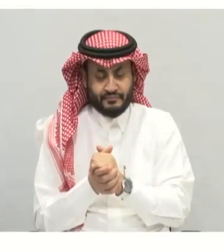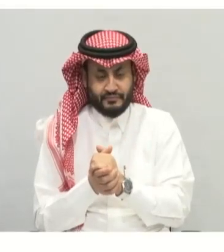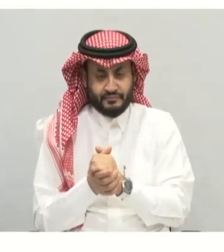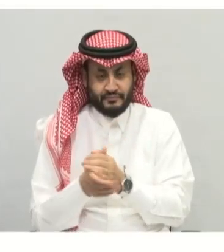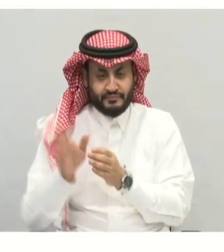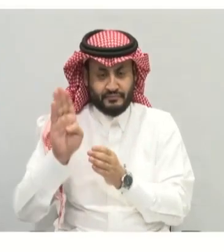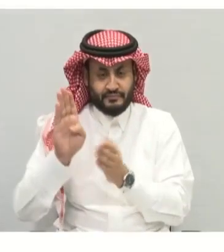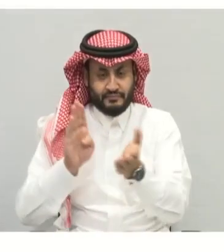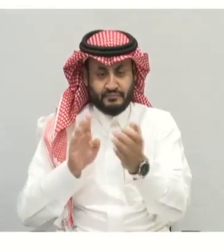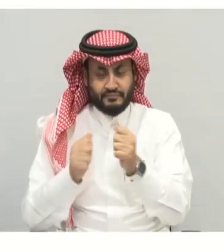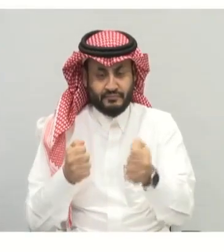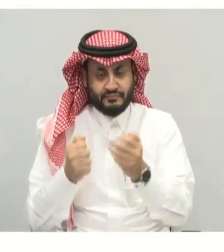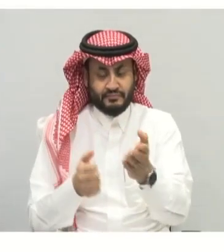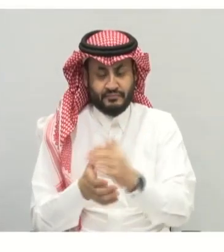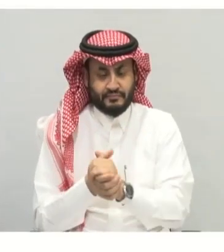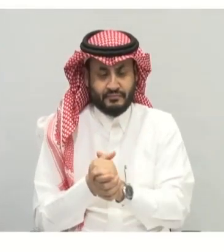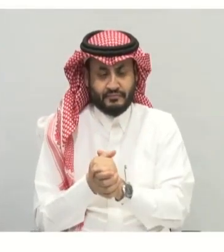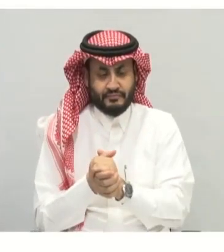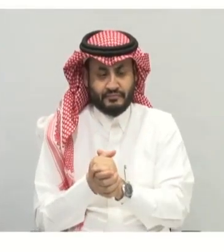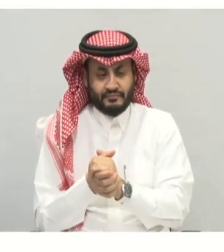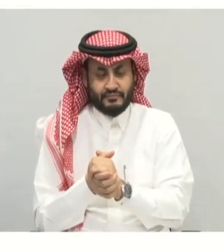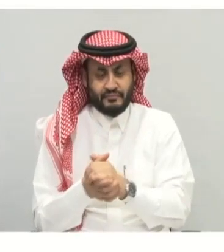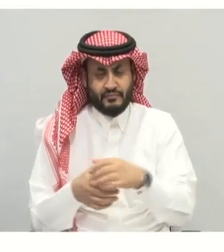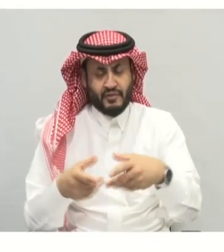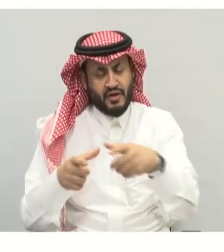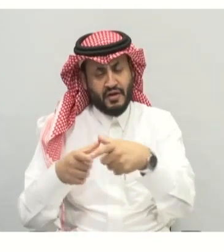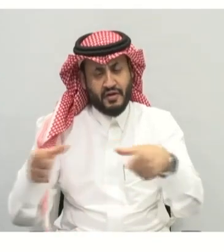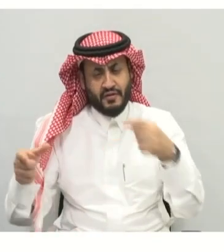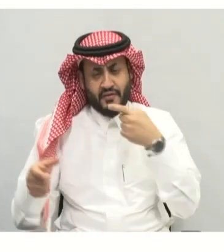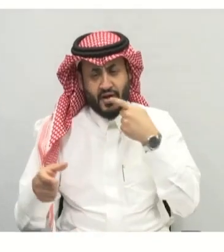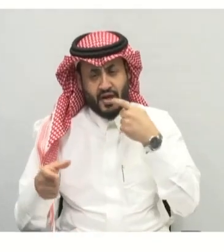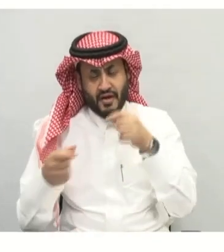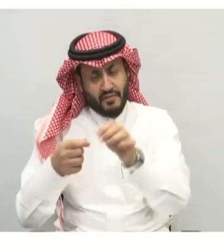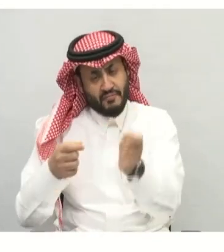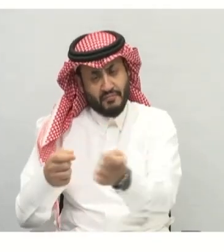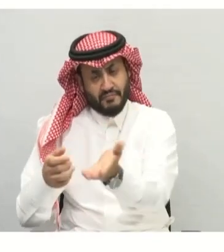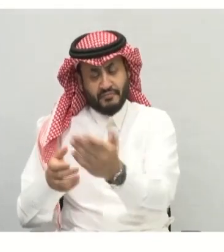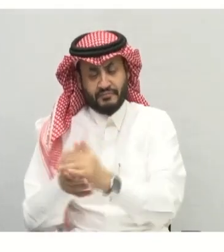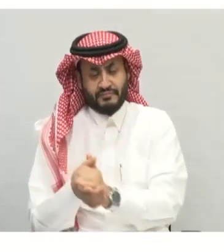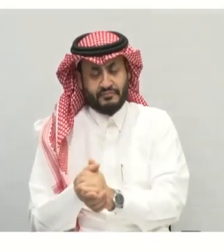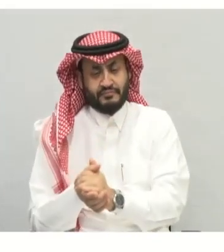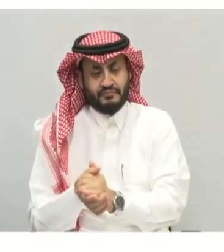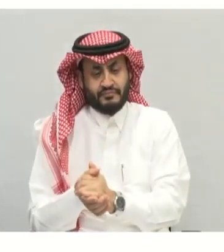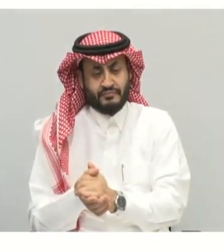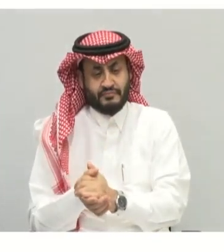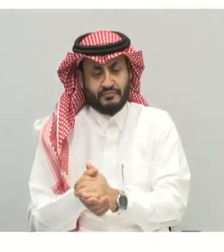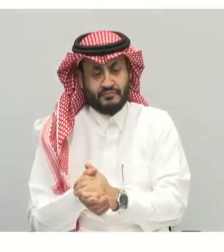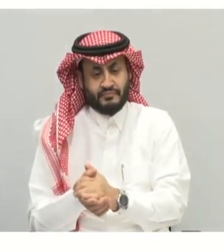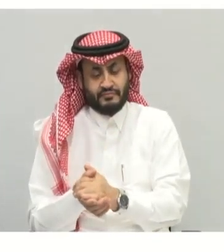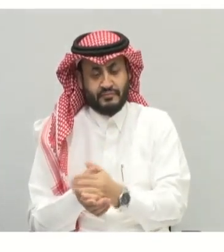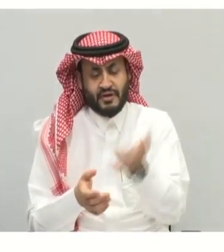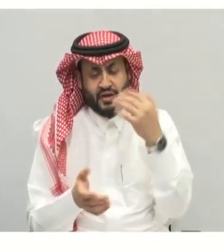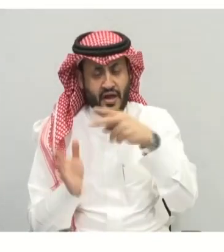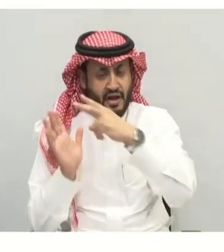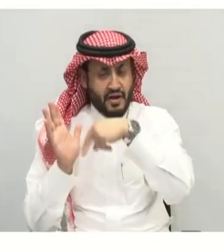rule after this we had another exercise to complete the following sentences with inventive using the information in the